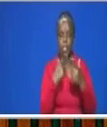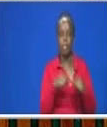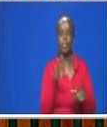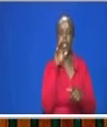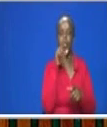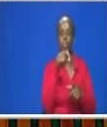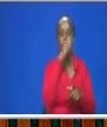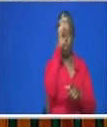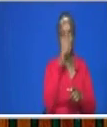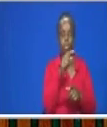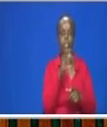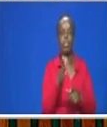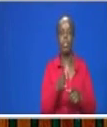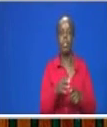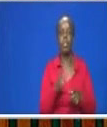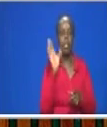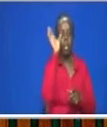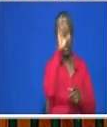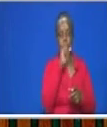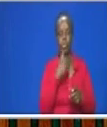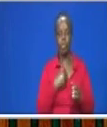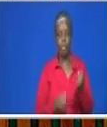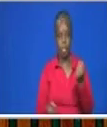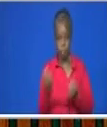learner. Assuming you had a car